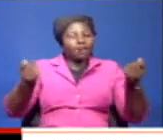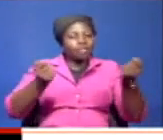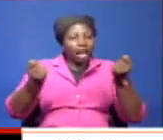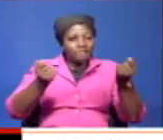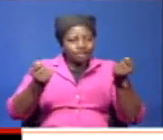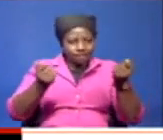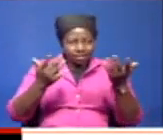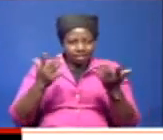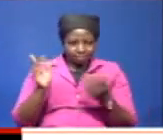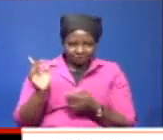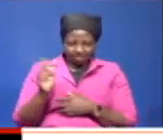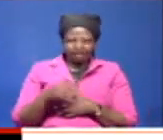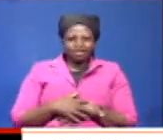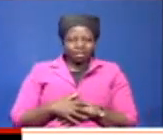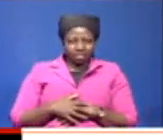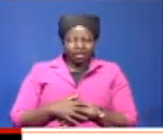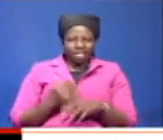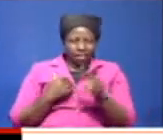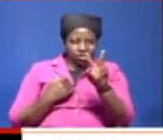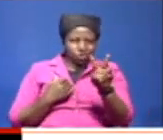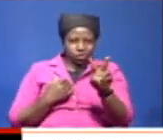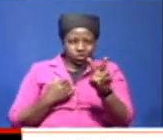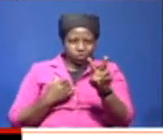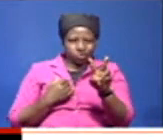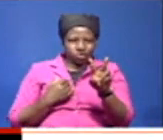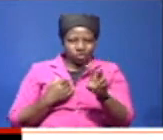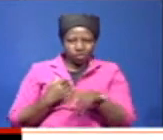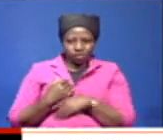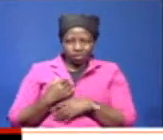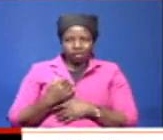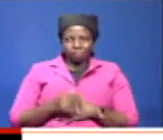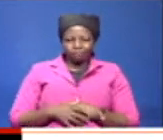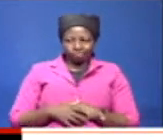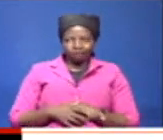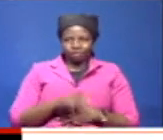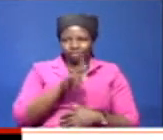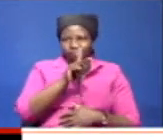Mr. Two-Wheel Drive. There are two of them, Leo Varese and Kigondu Kareithi.